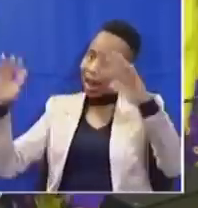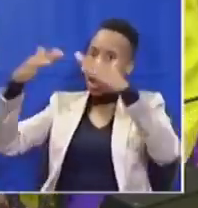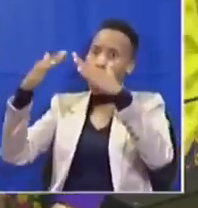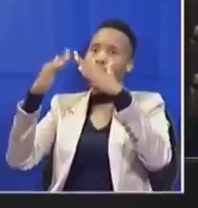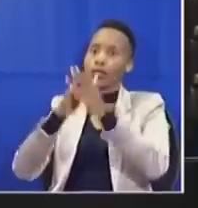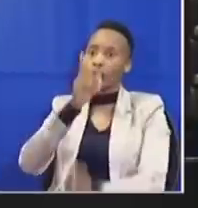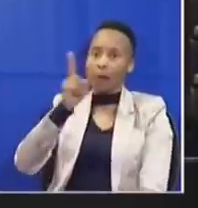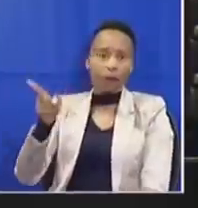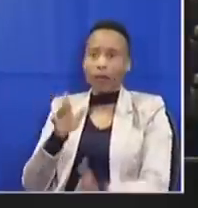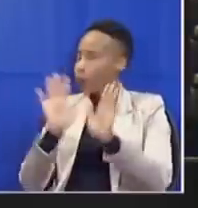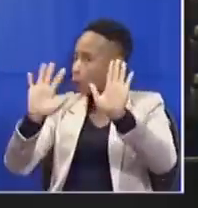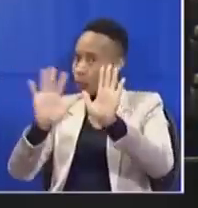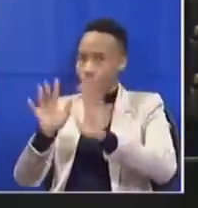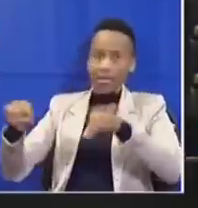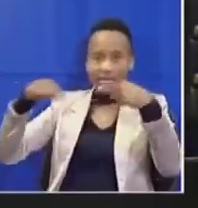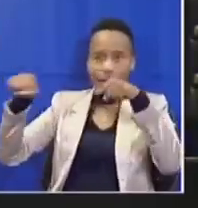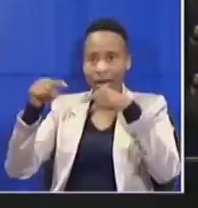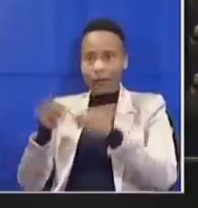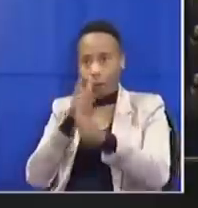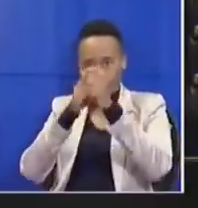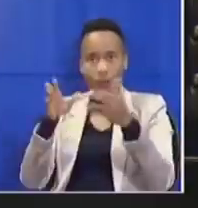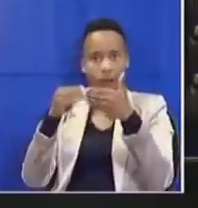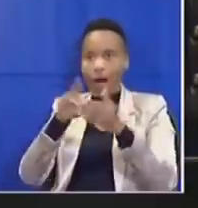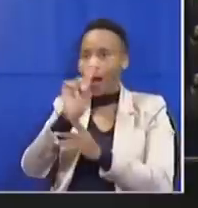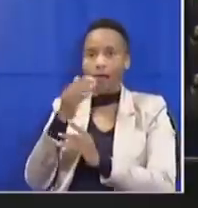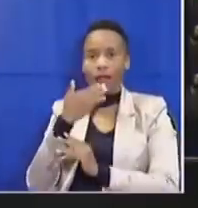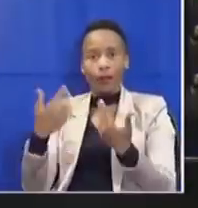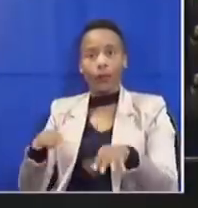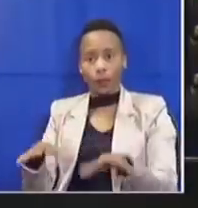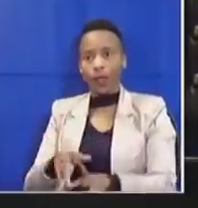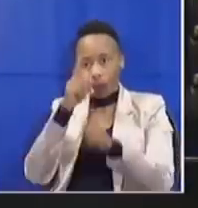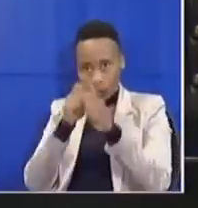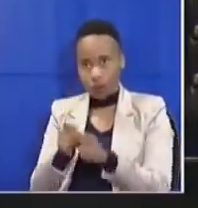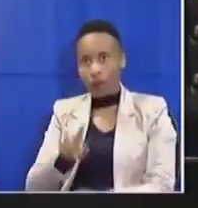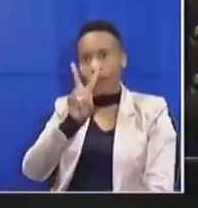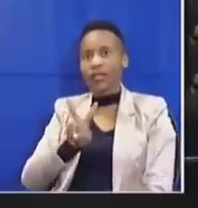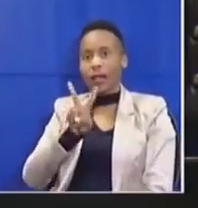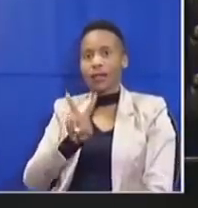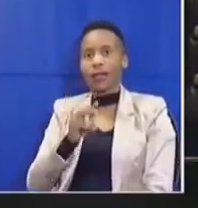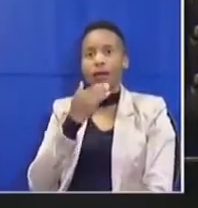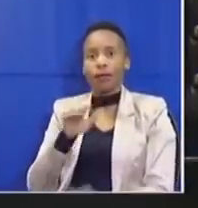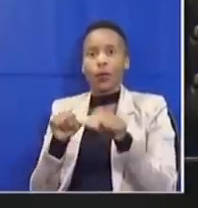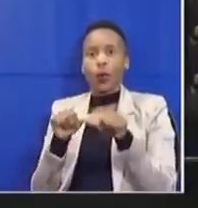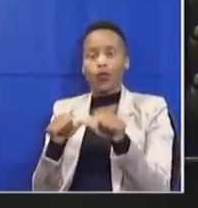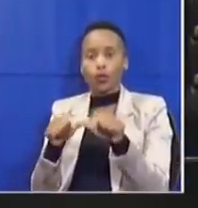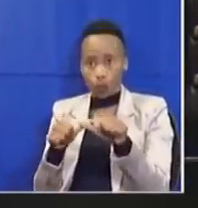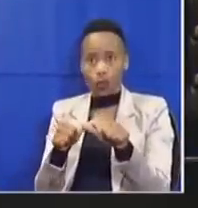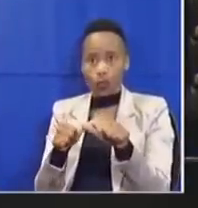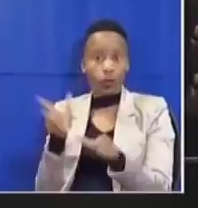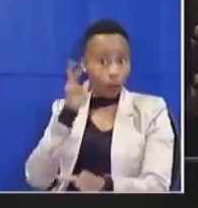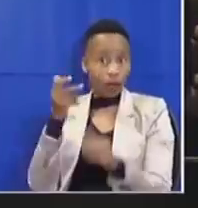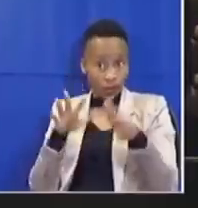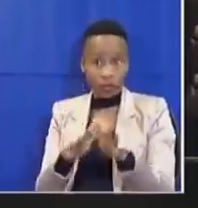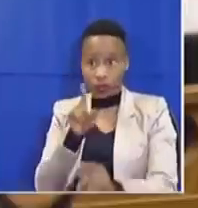No, don't debate, honourable member. Thank you very much. Honourable vessels, please continue. Thank you, and you have heard. It